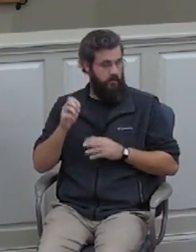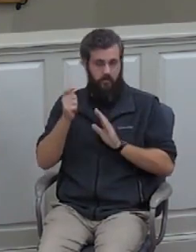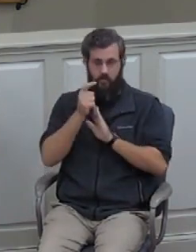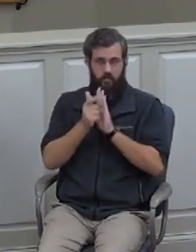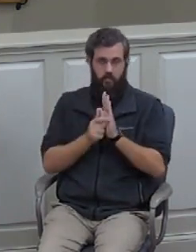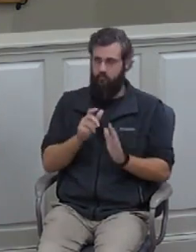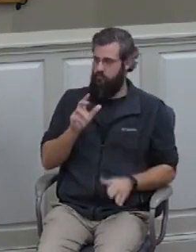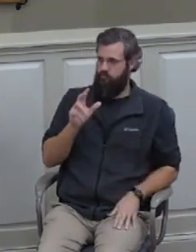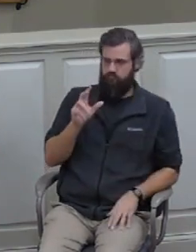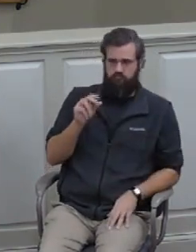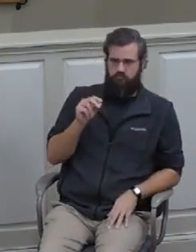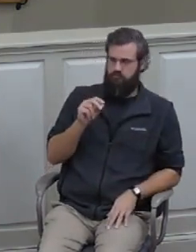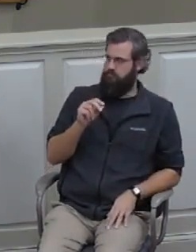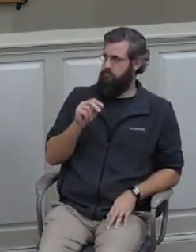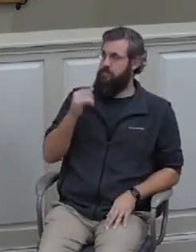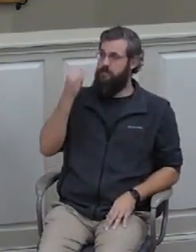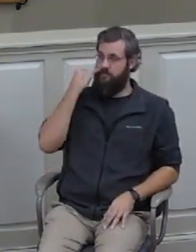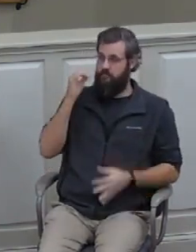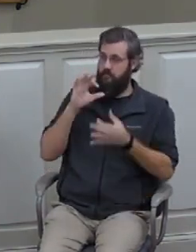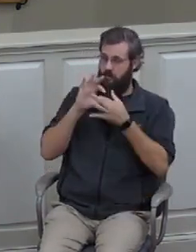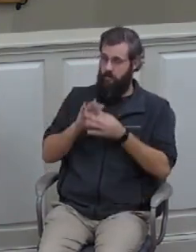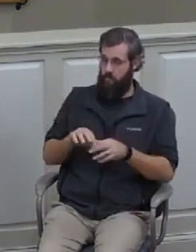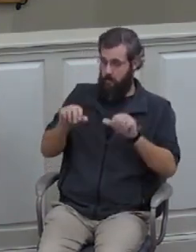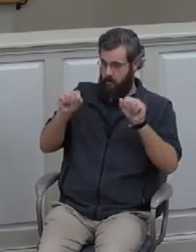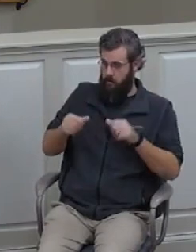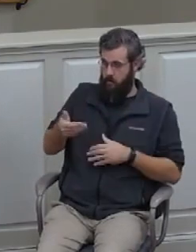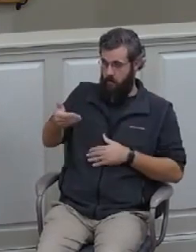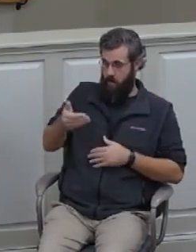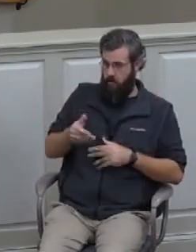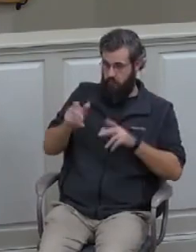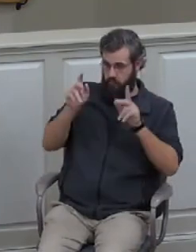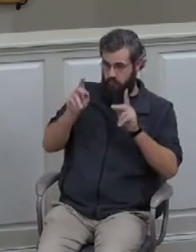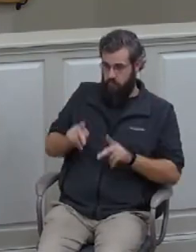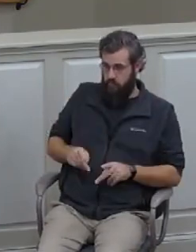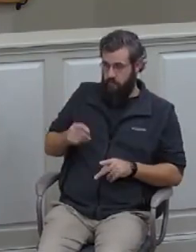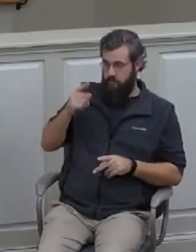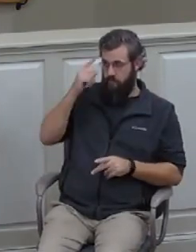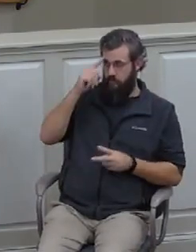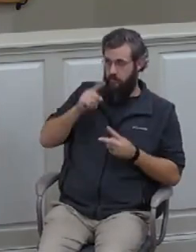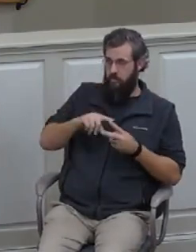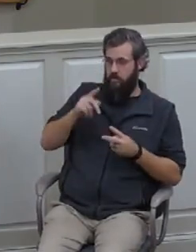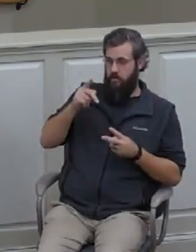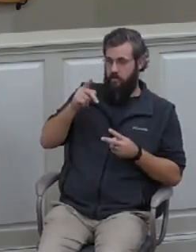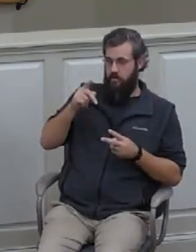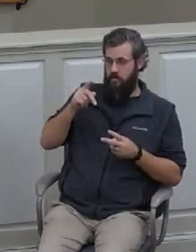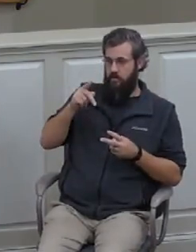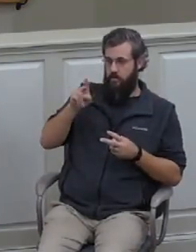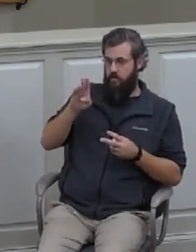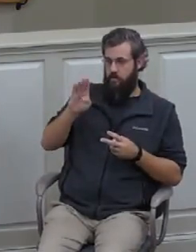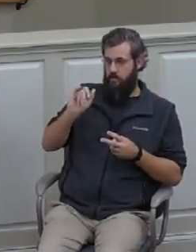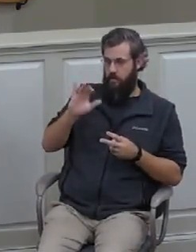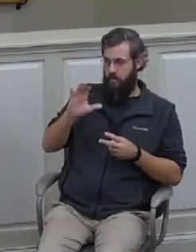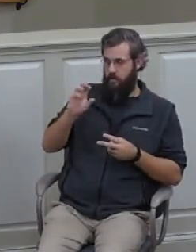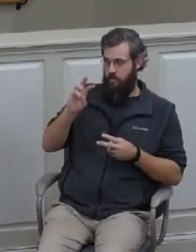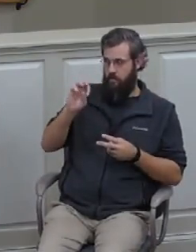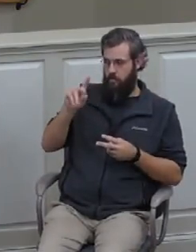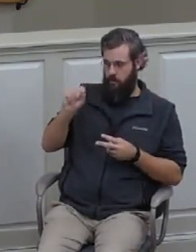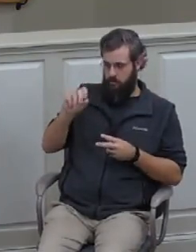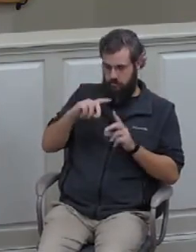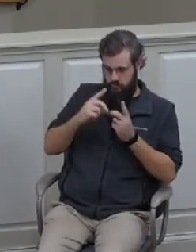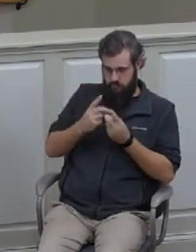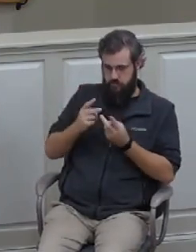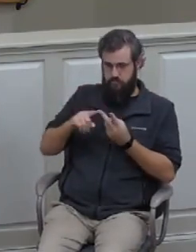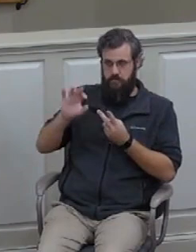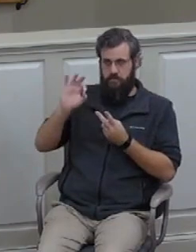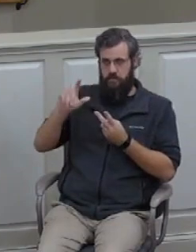Not unless it pertains to the potential hire of an individual in the Public Works Department or the